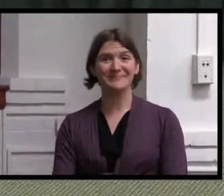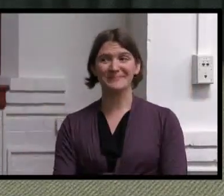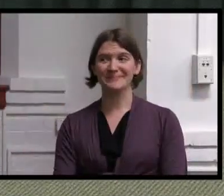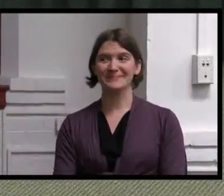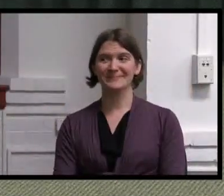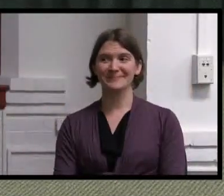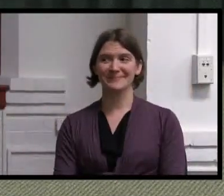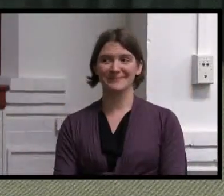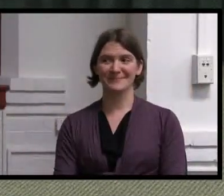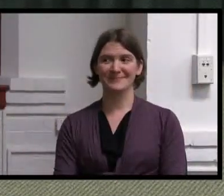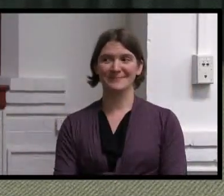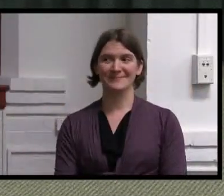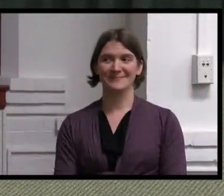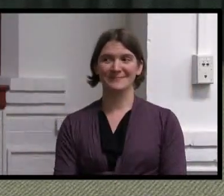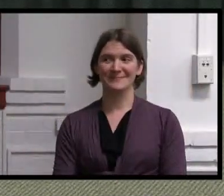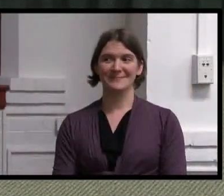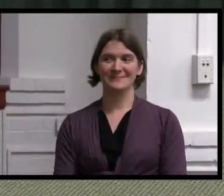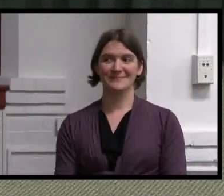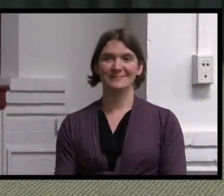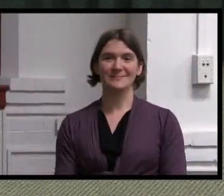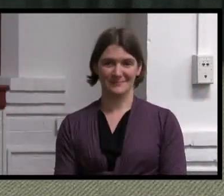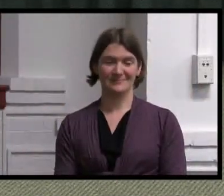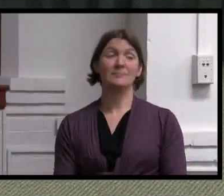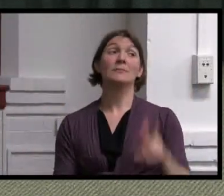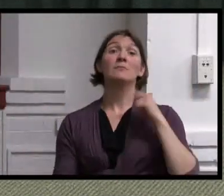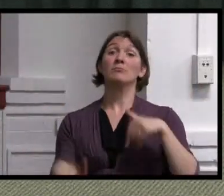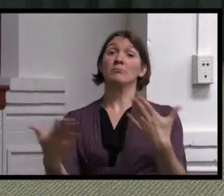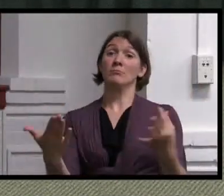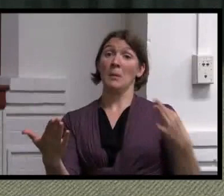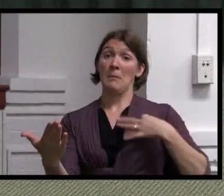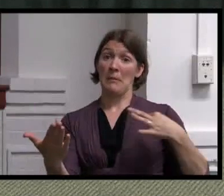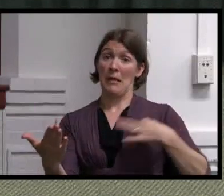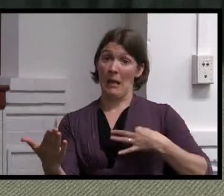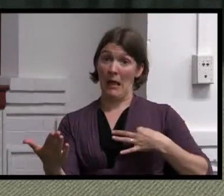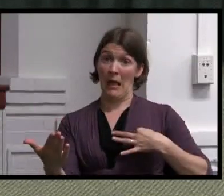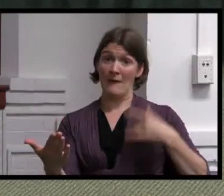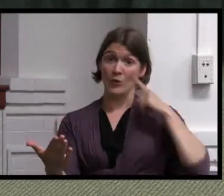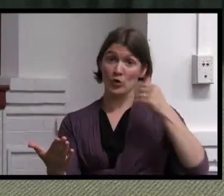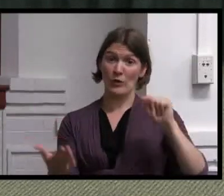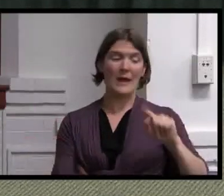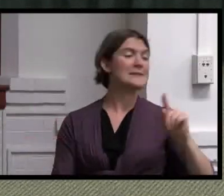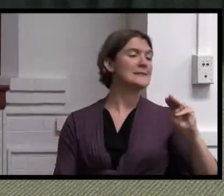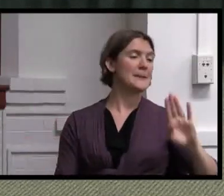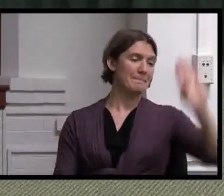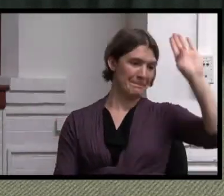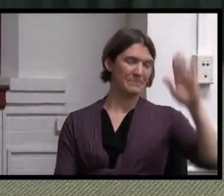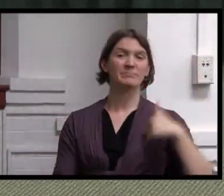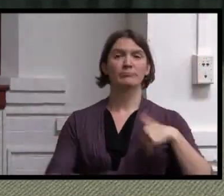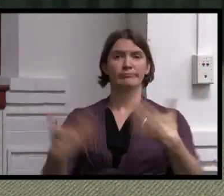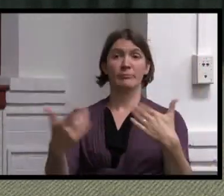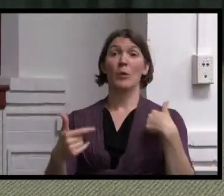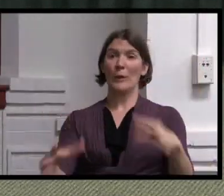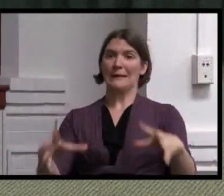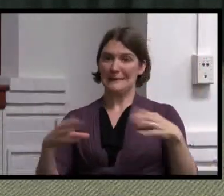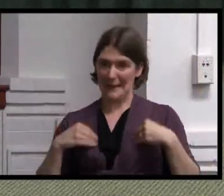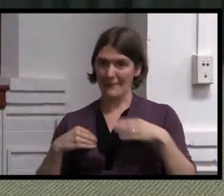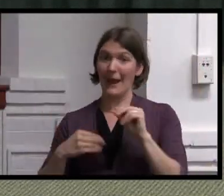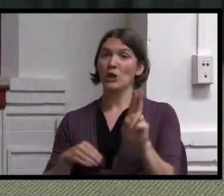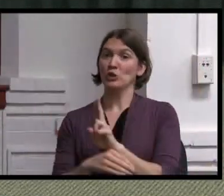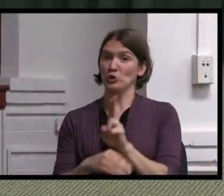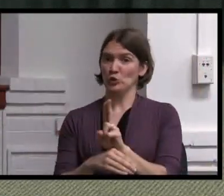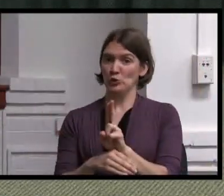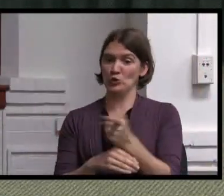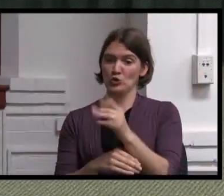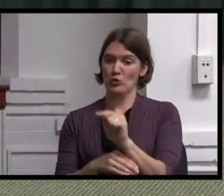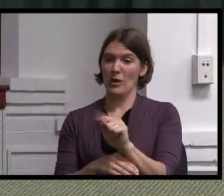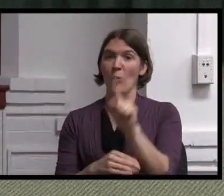Would somebody like to make a motion so we can accept and approve and apply? I'll make a motion to accept and appropriate